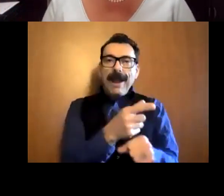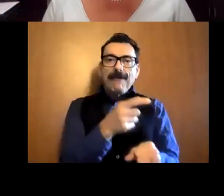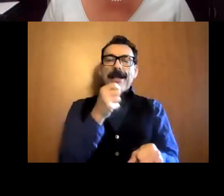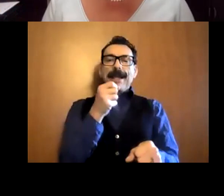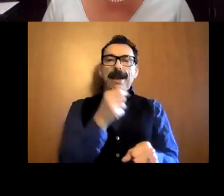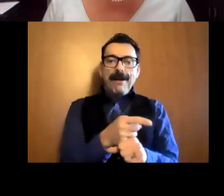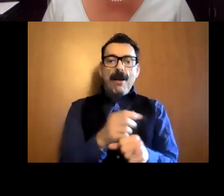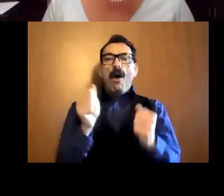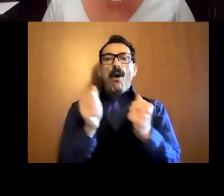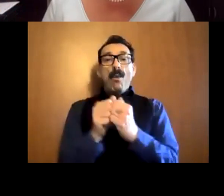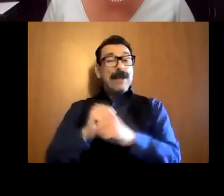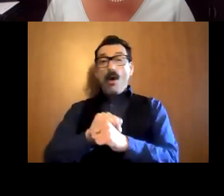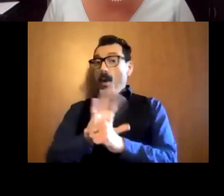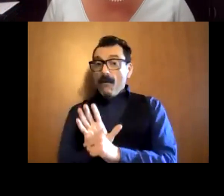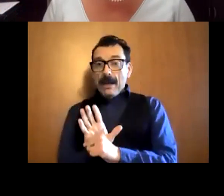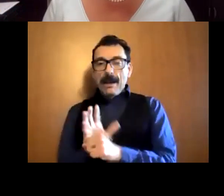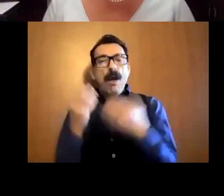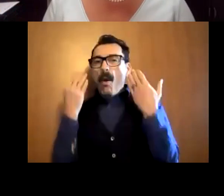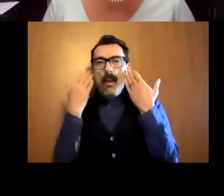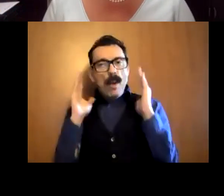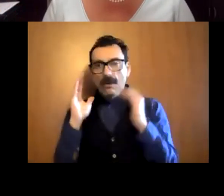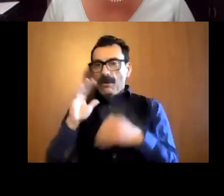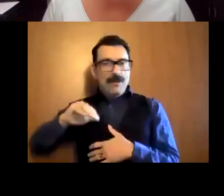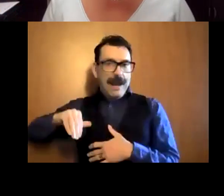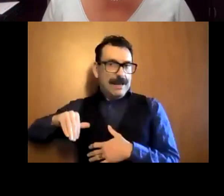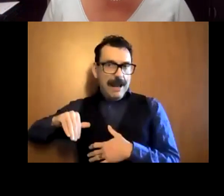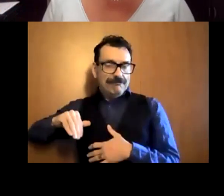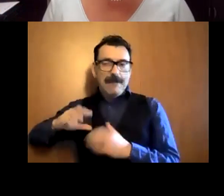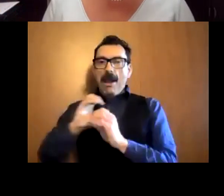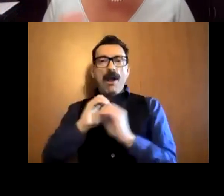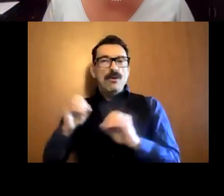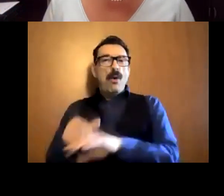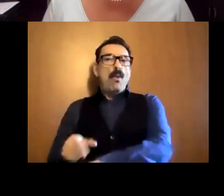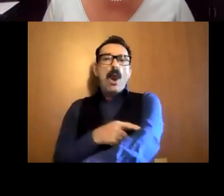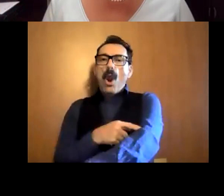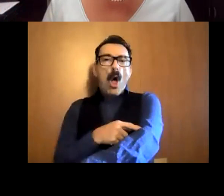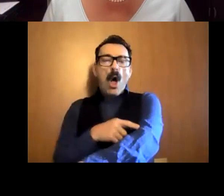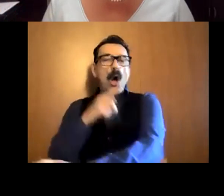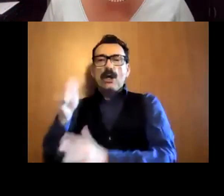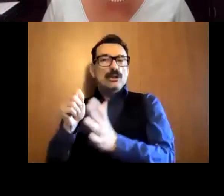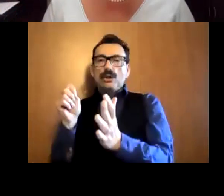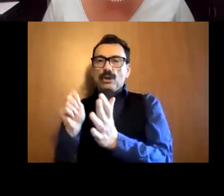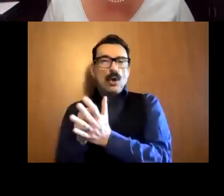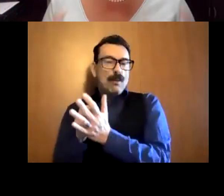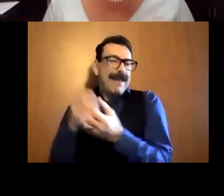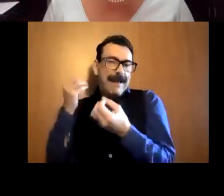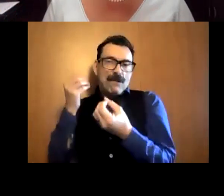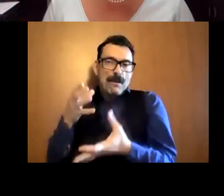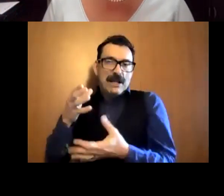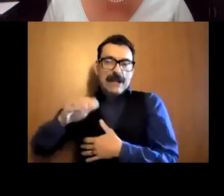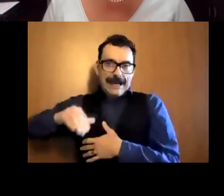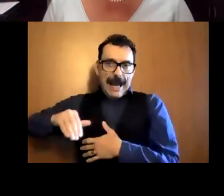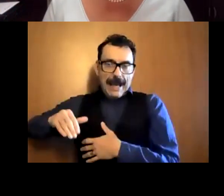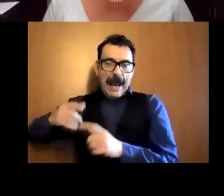for. It's too early to really tell what the long-term implications are. And to be honest, I don't think that they matter as much. What matters right now is that we get control